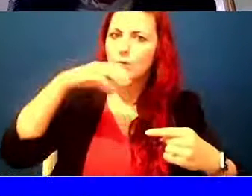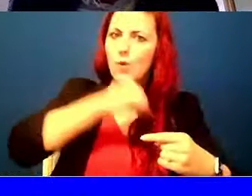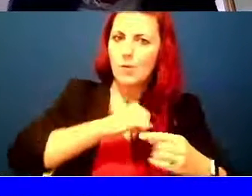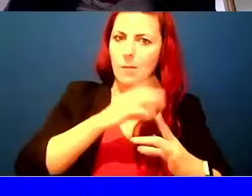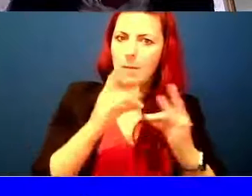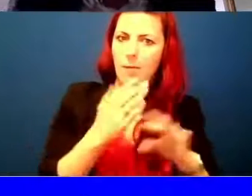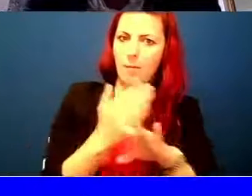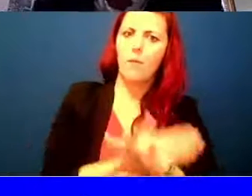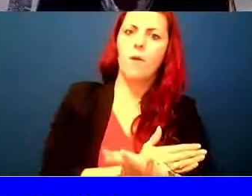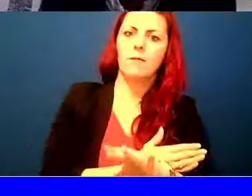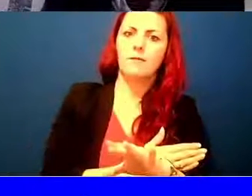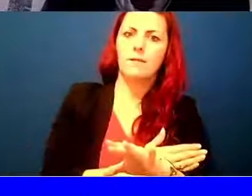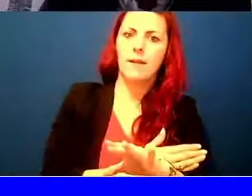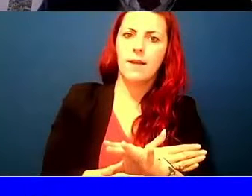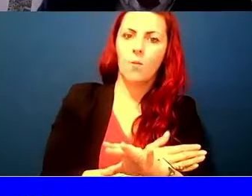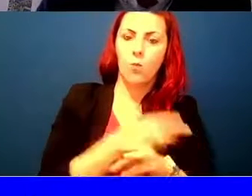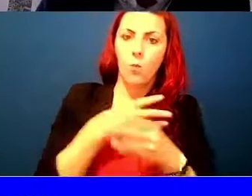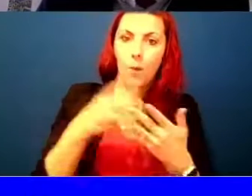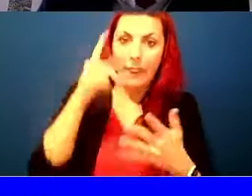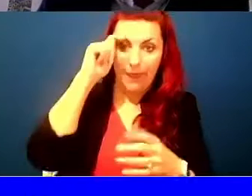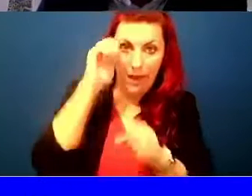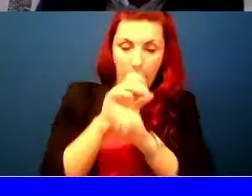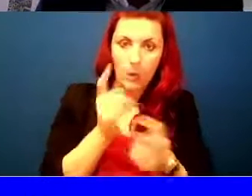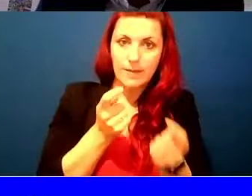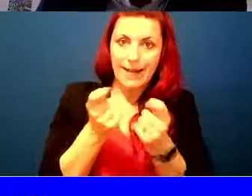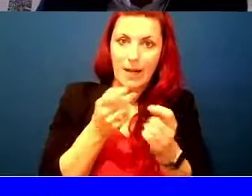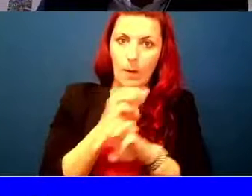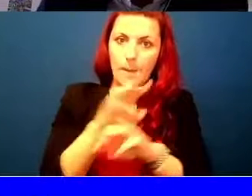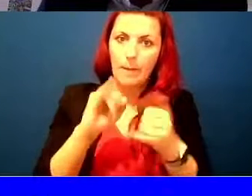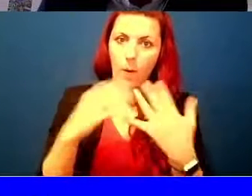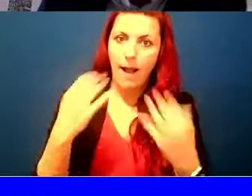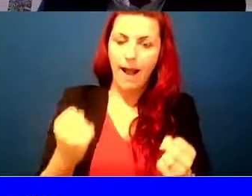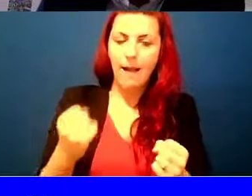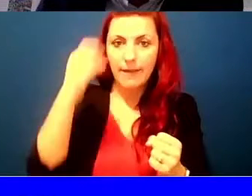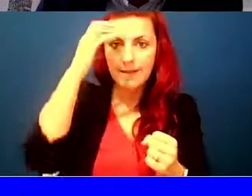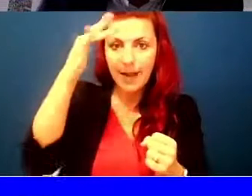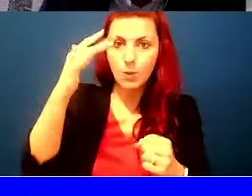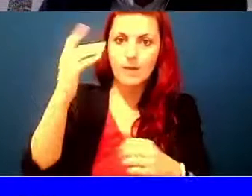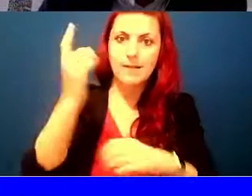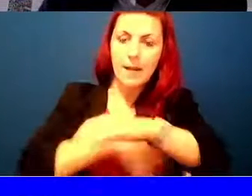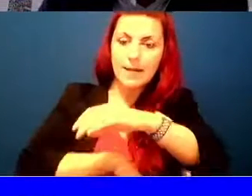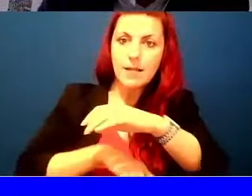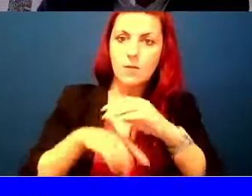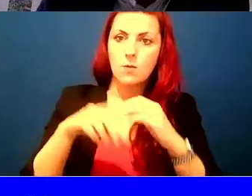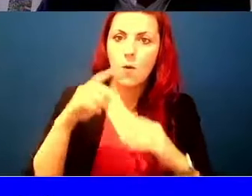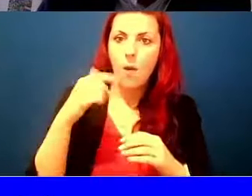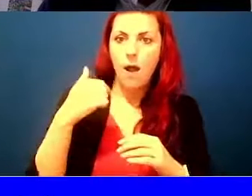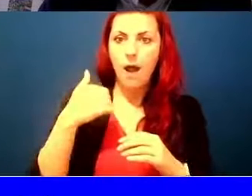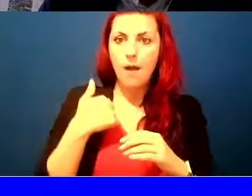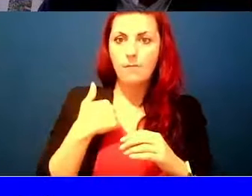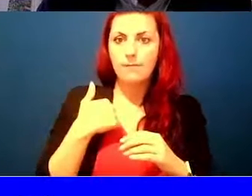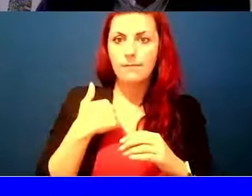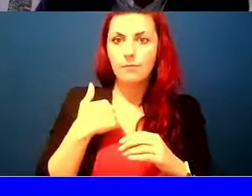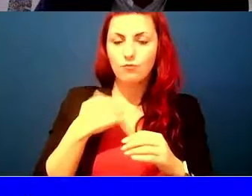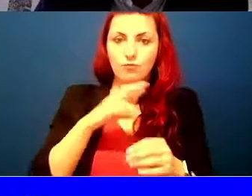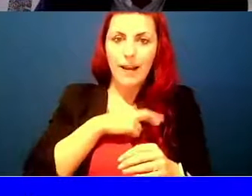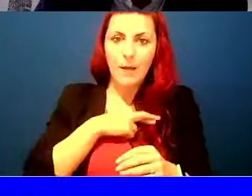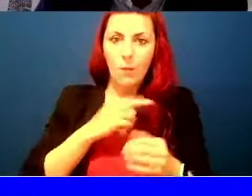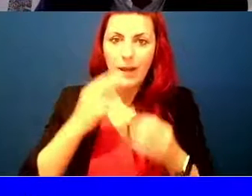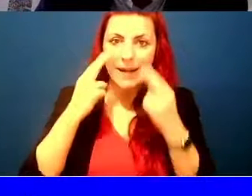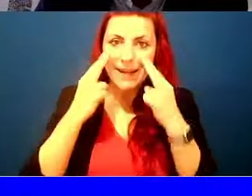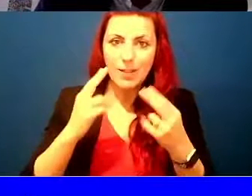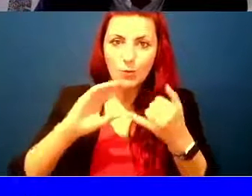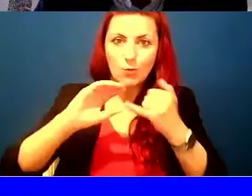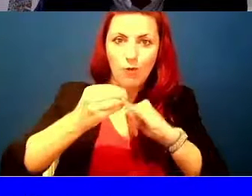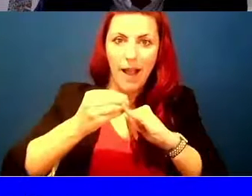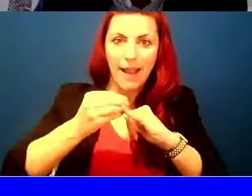victims with intellectual disabilities. To date, our approach has been to hammer, to quote Diane Birch, to hammer the square peg of the vulnerable witness into the